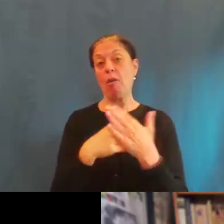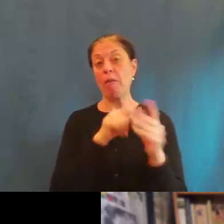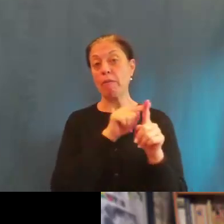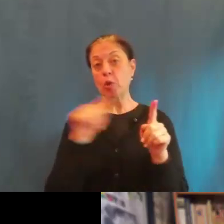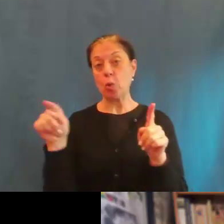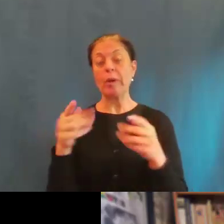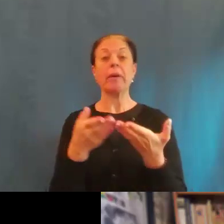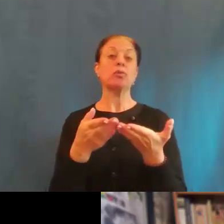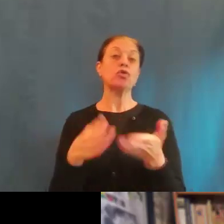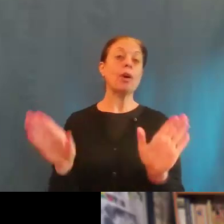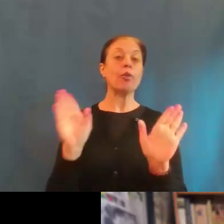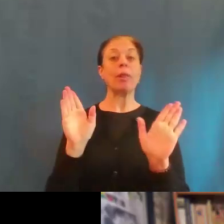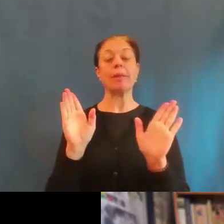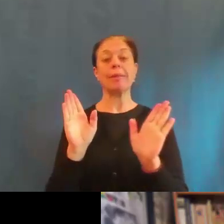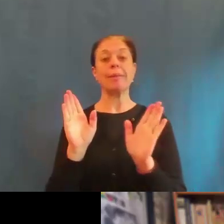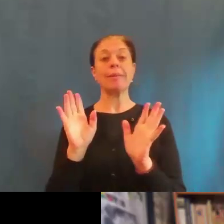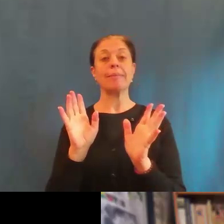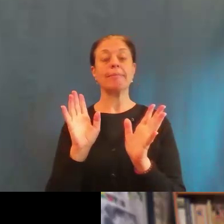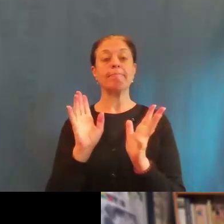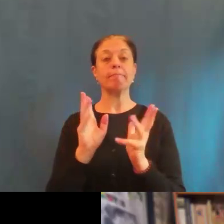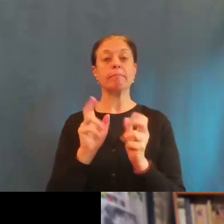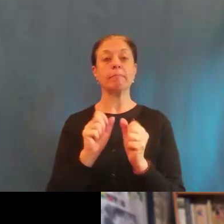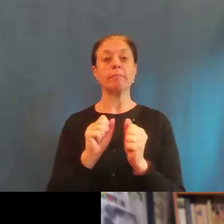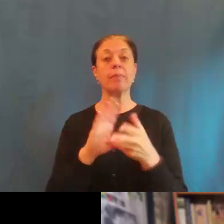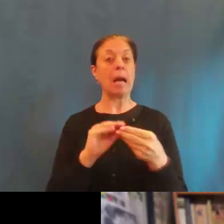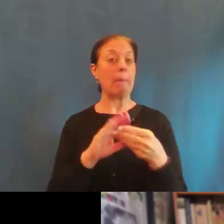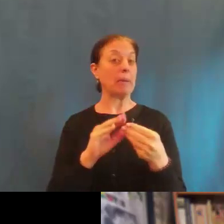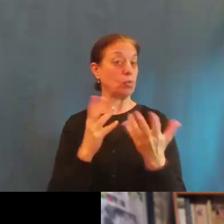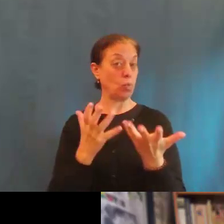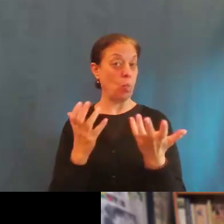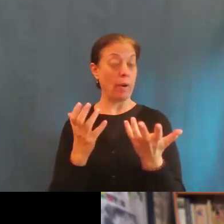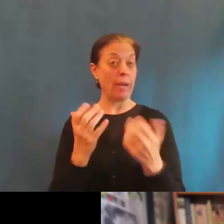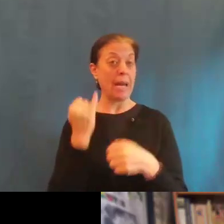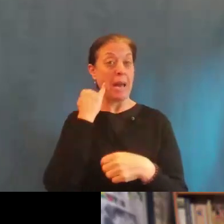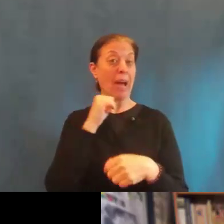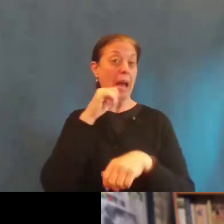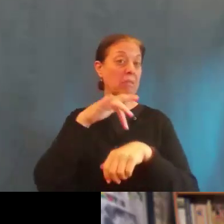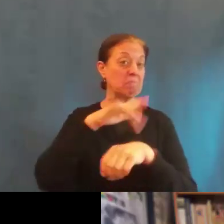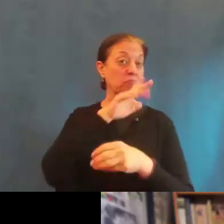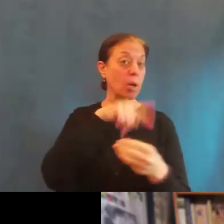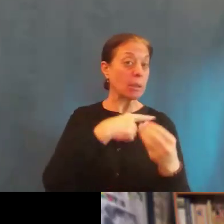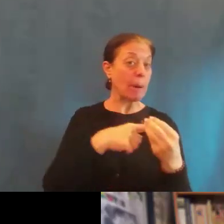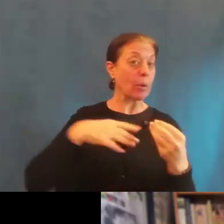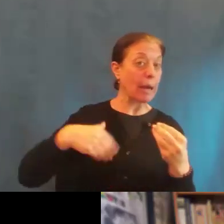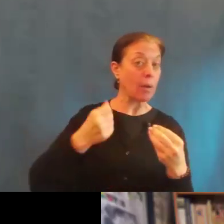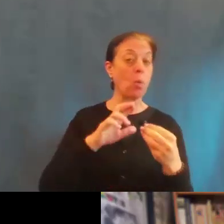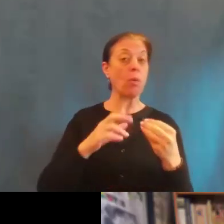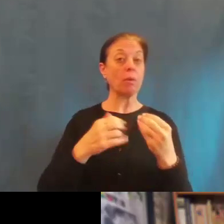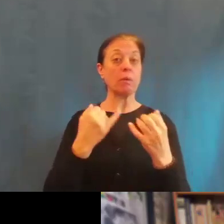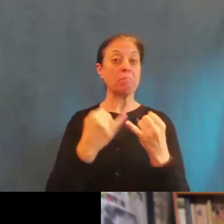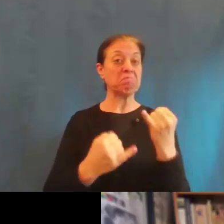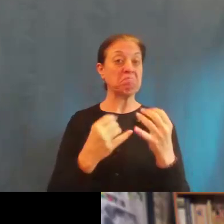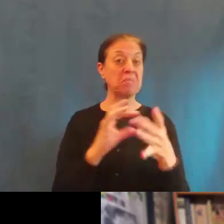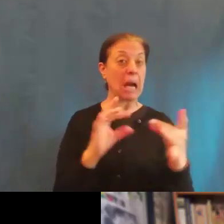of generally that you would like, if I haven't touched on it yet, that you would like